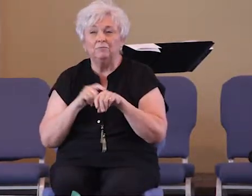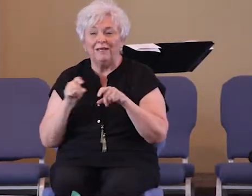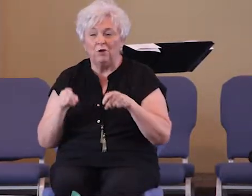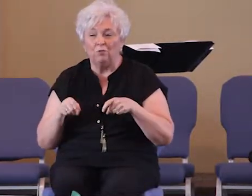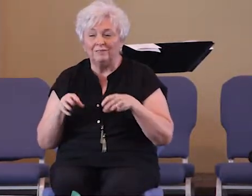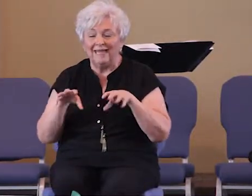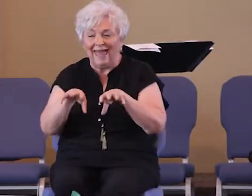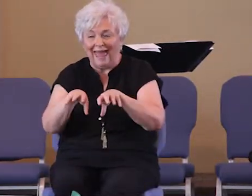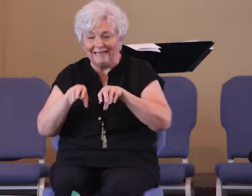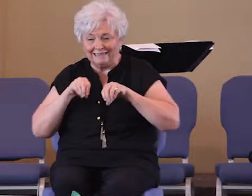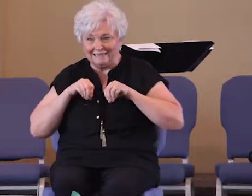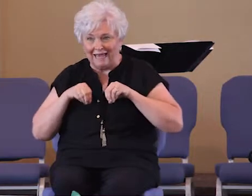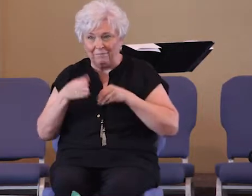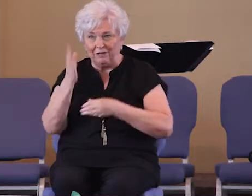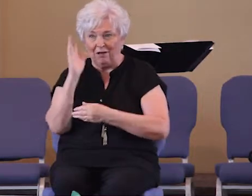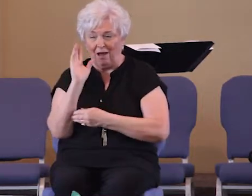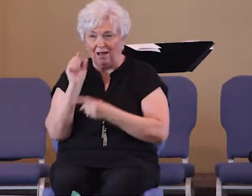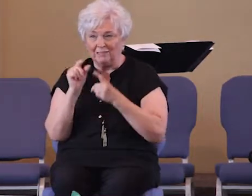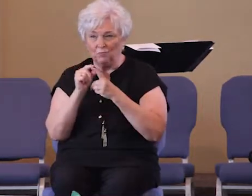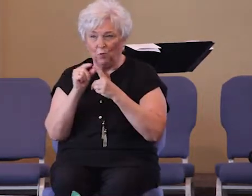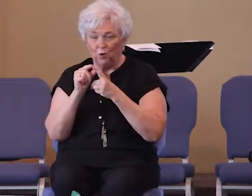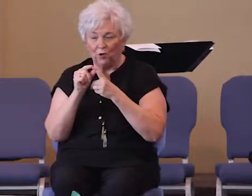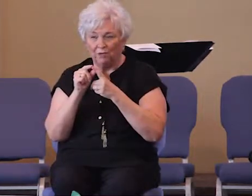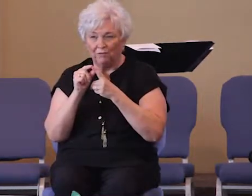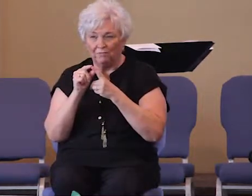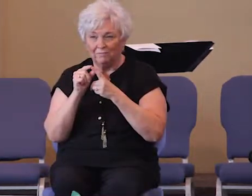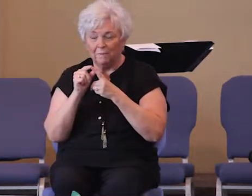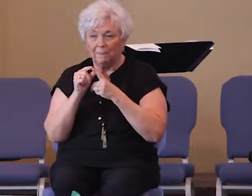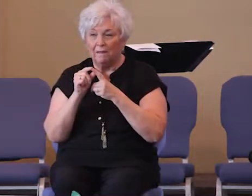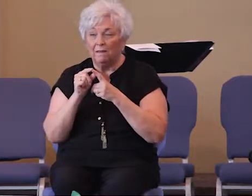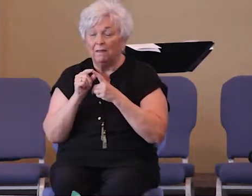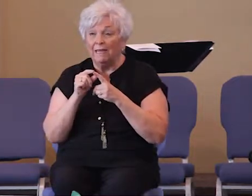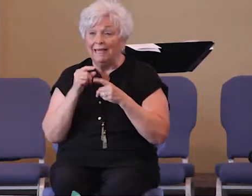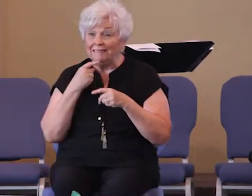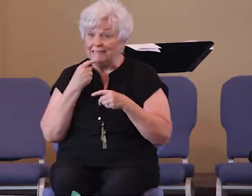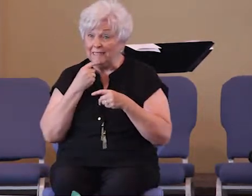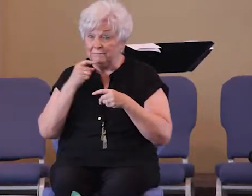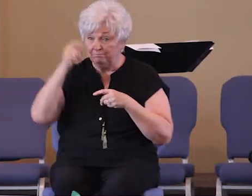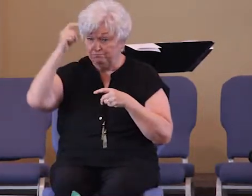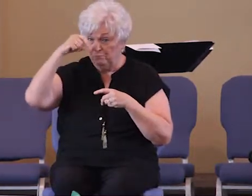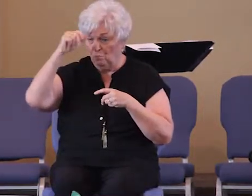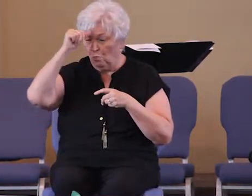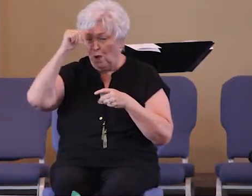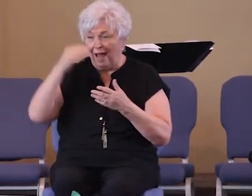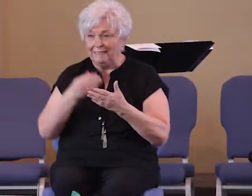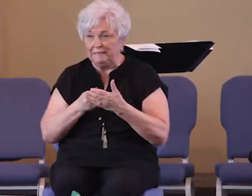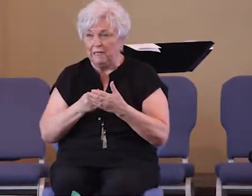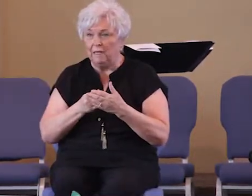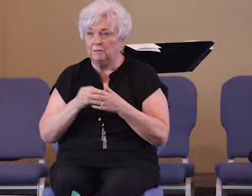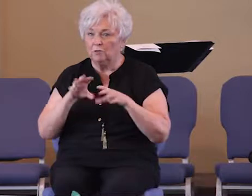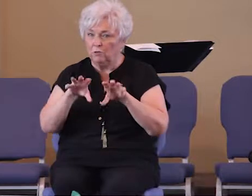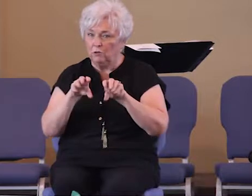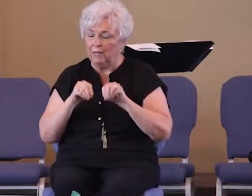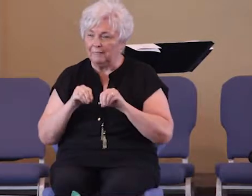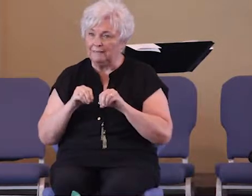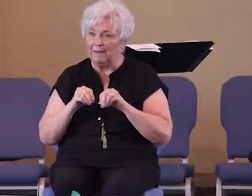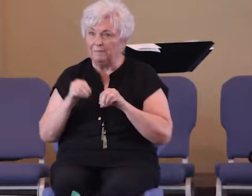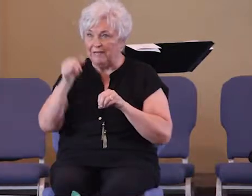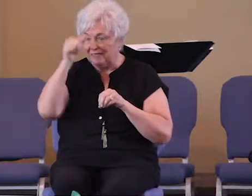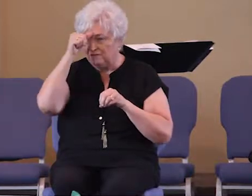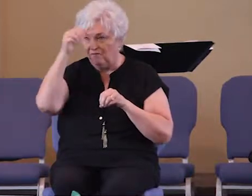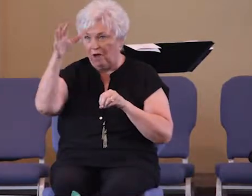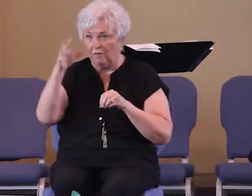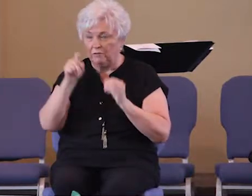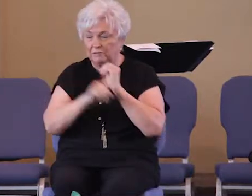And so when Solomon writes, a wise son accepts his father's discipline, but a scoffer does not listen to rebuke. Well,